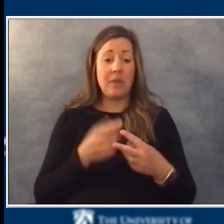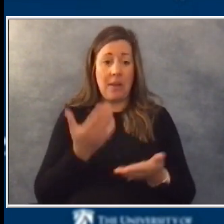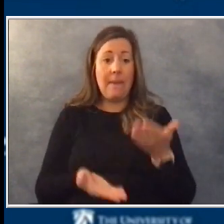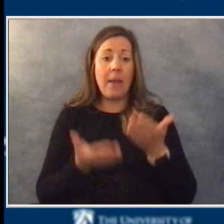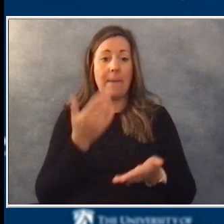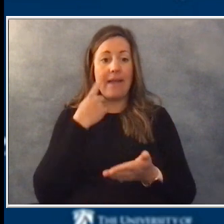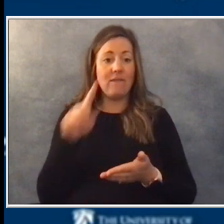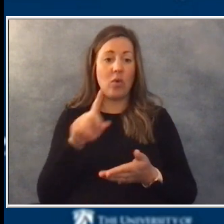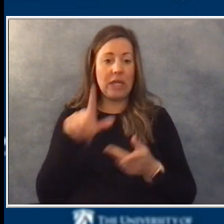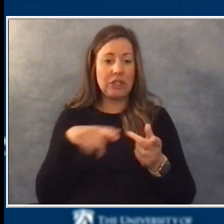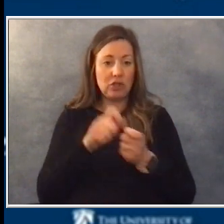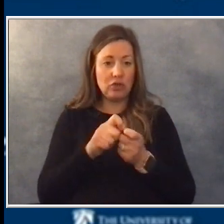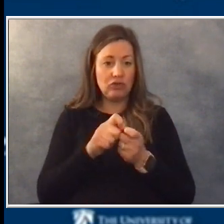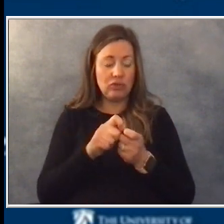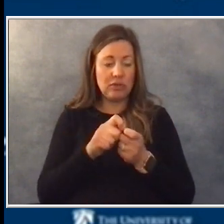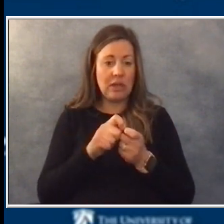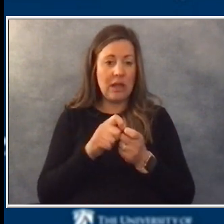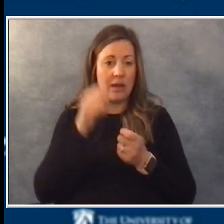of certain